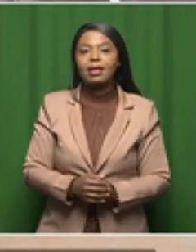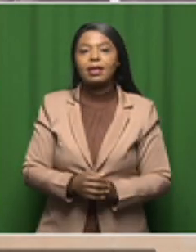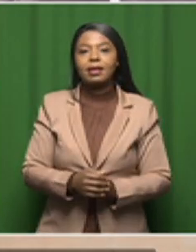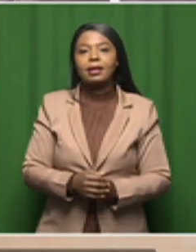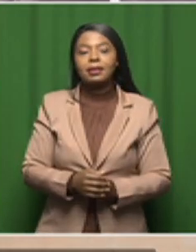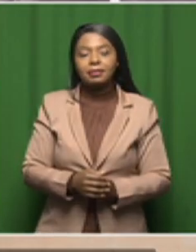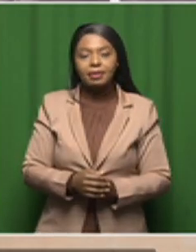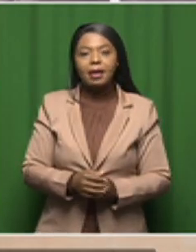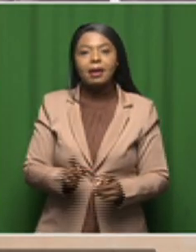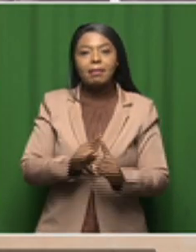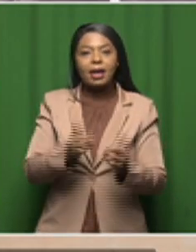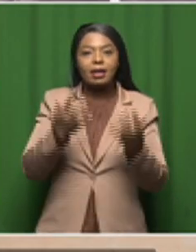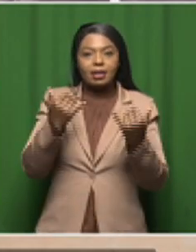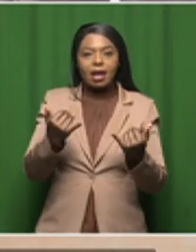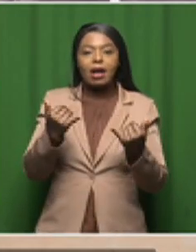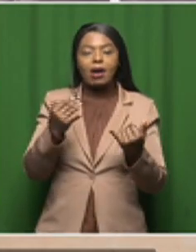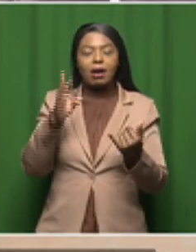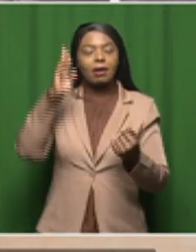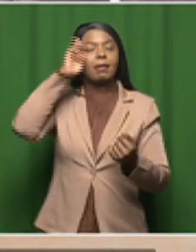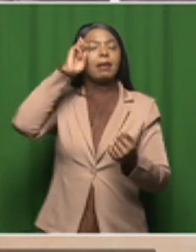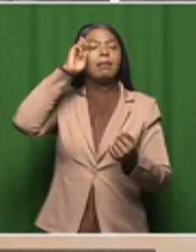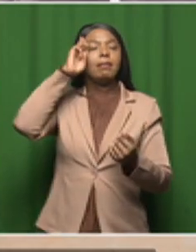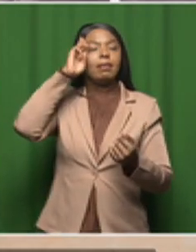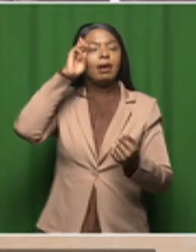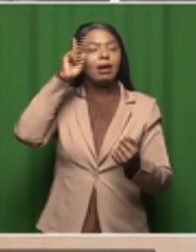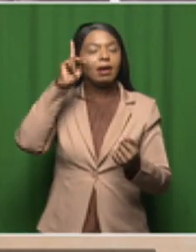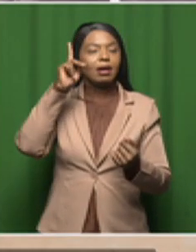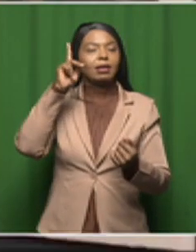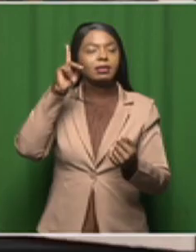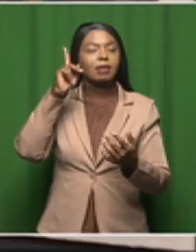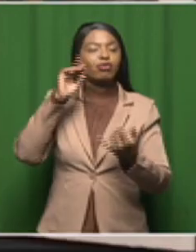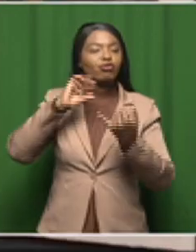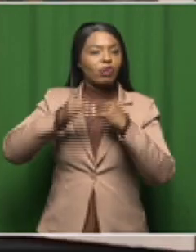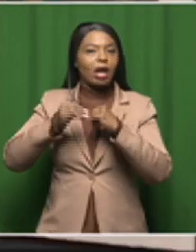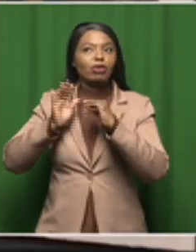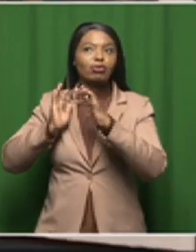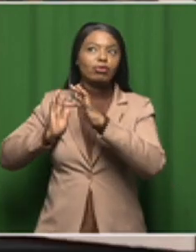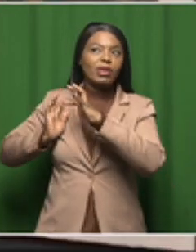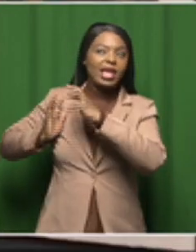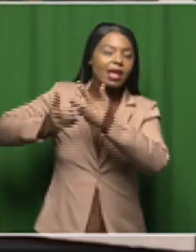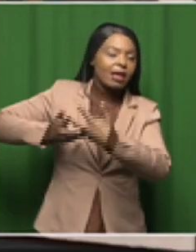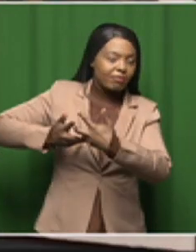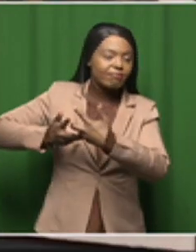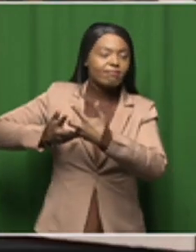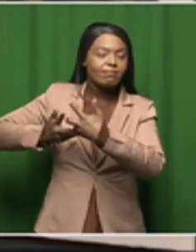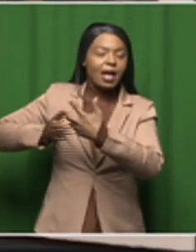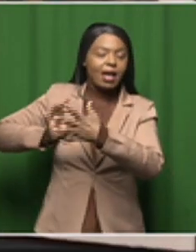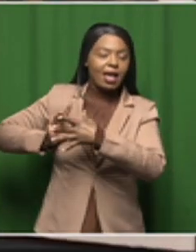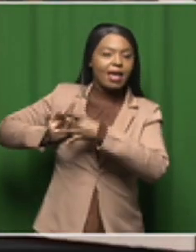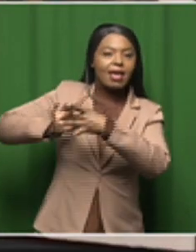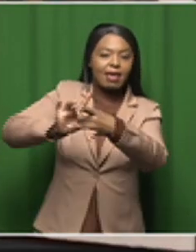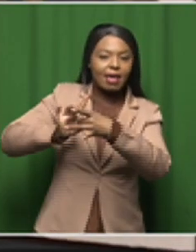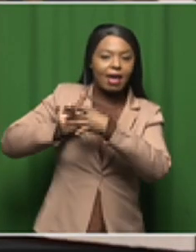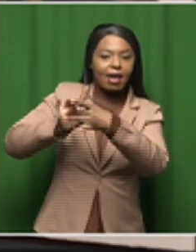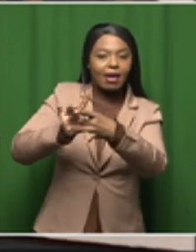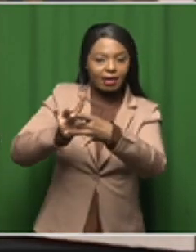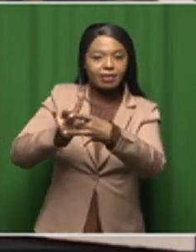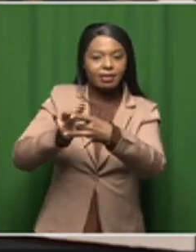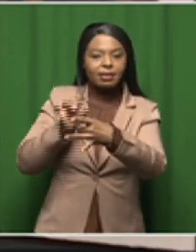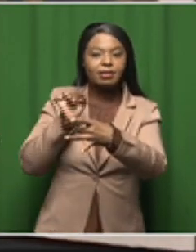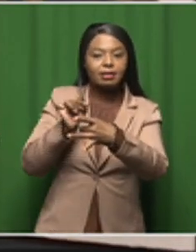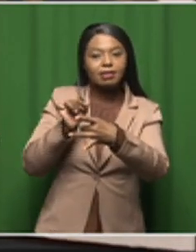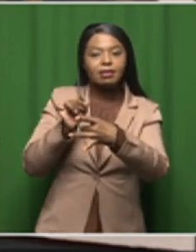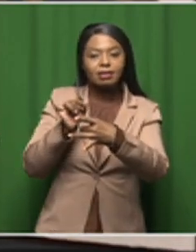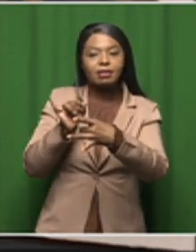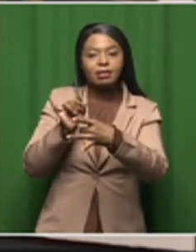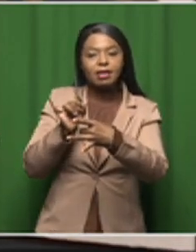and engaging with them, and noticing too that how the themes keep reoccurring in my work and